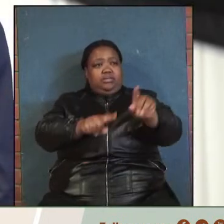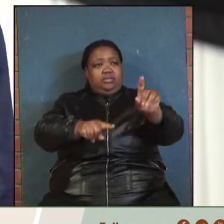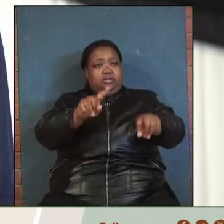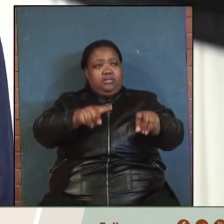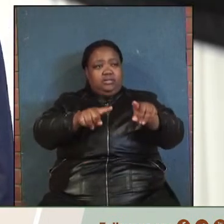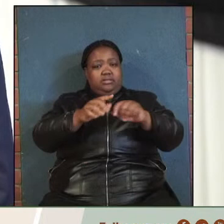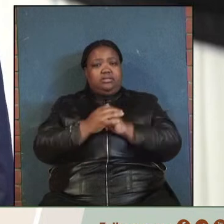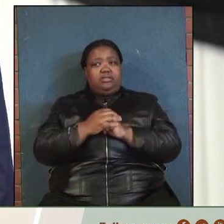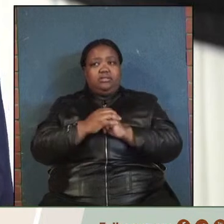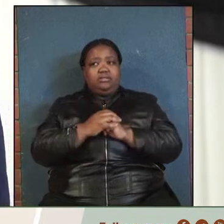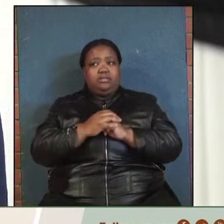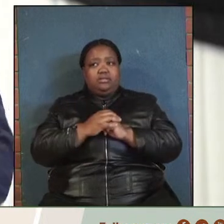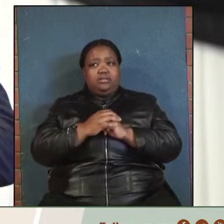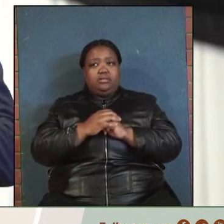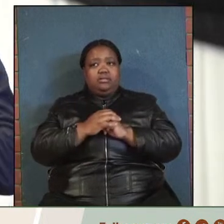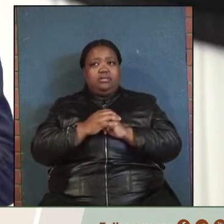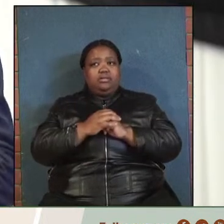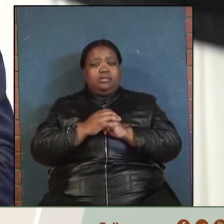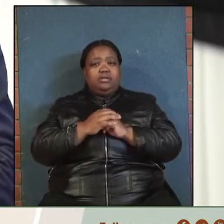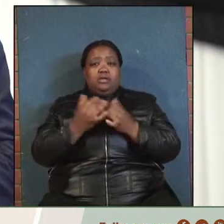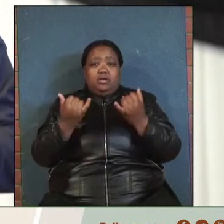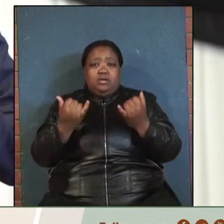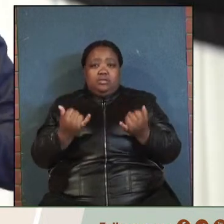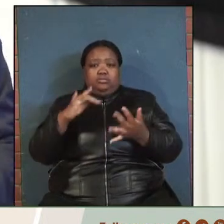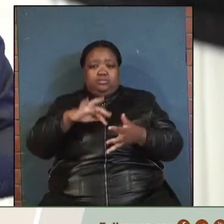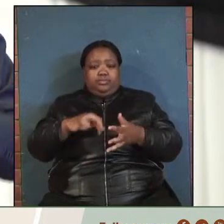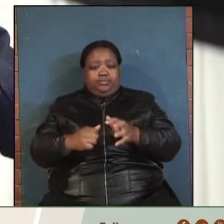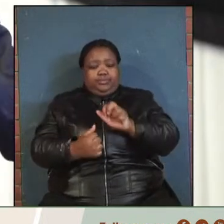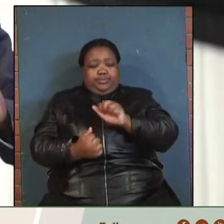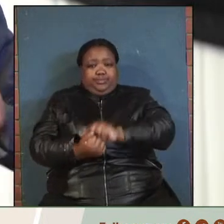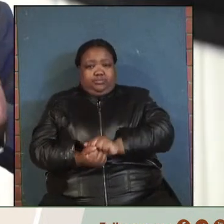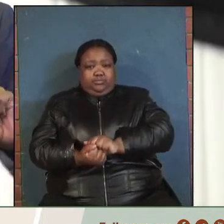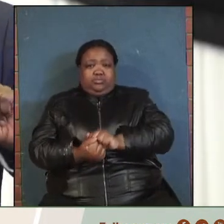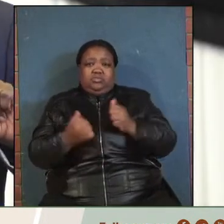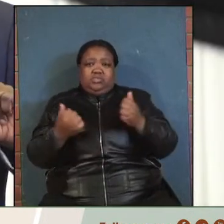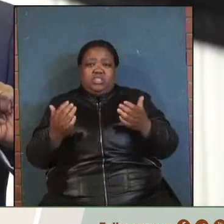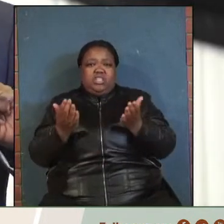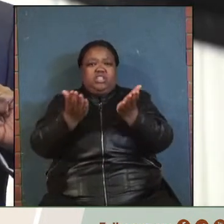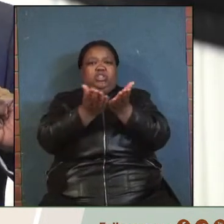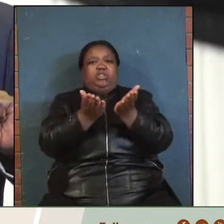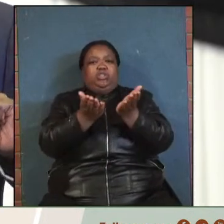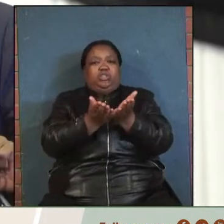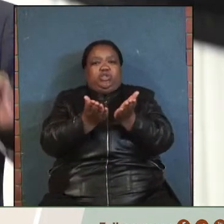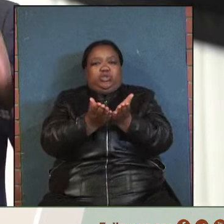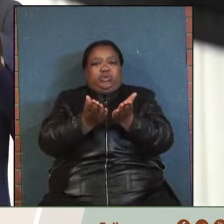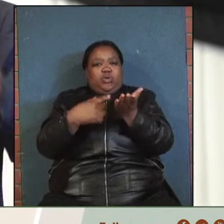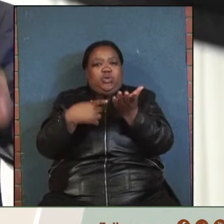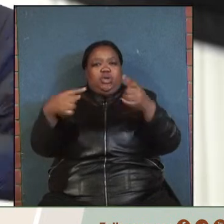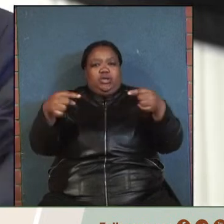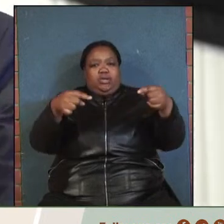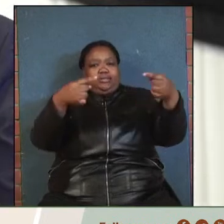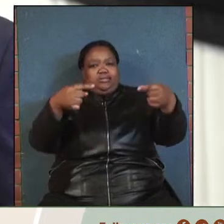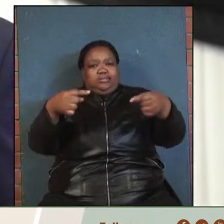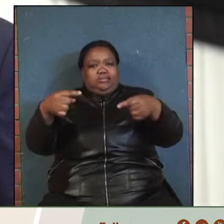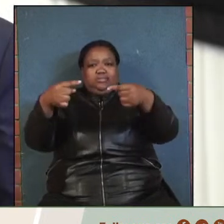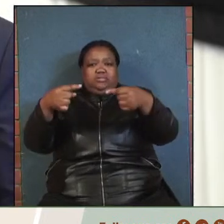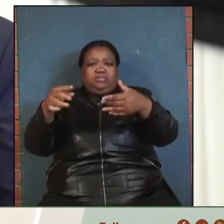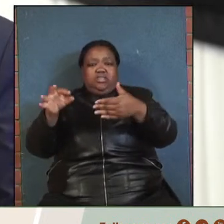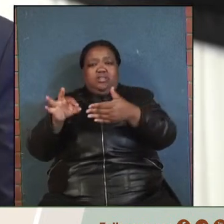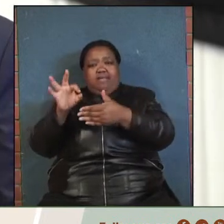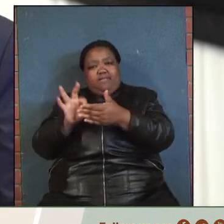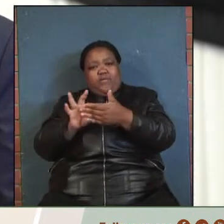Recently, we've just concluded the school debates on voter education,